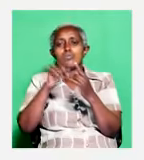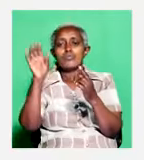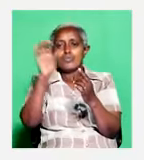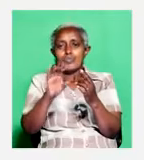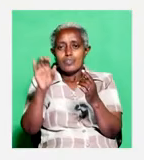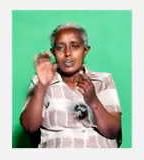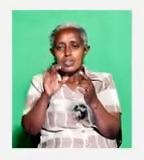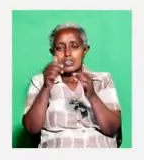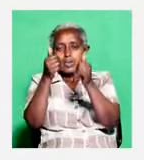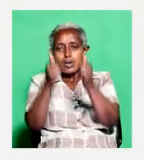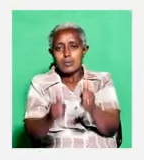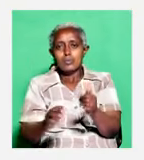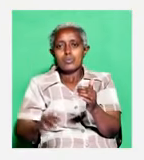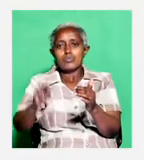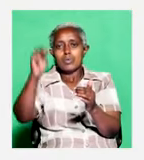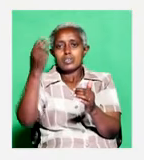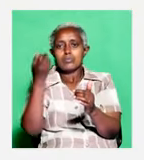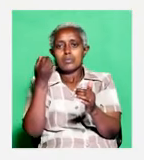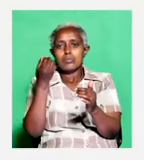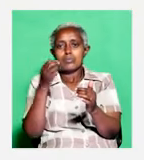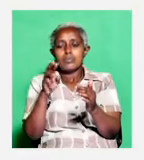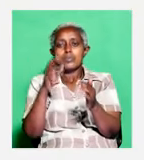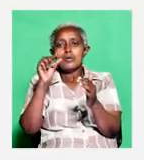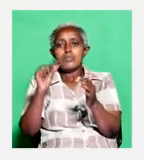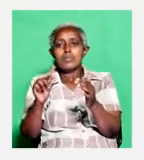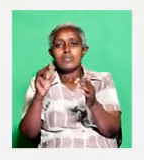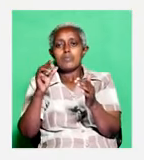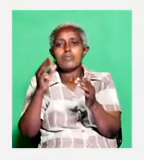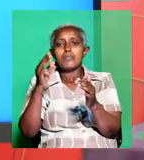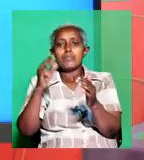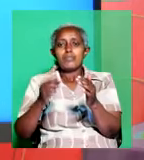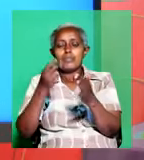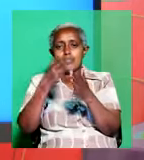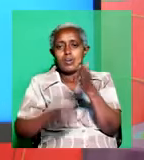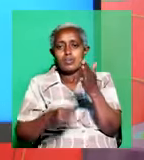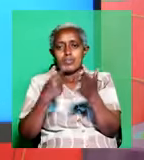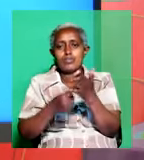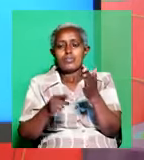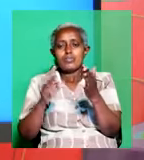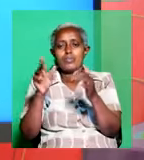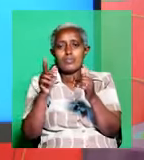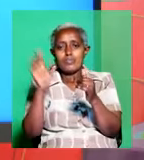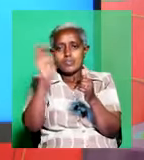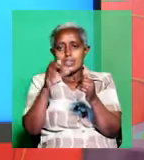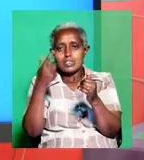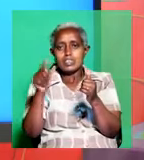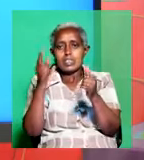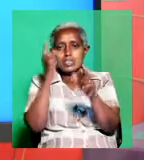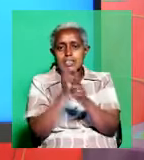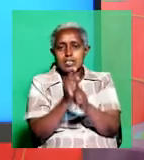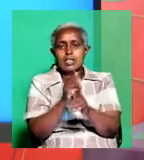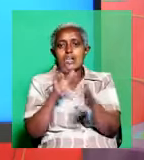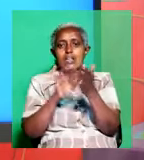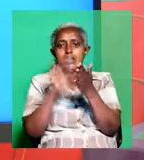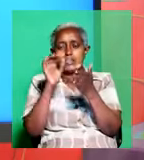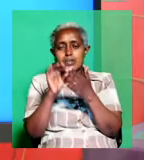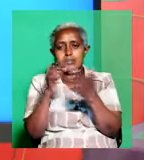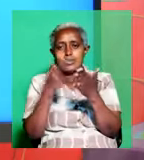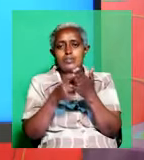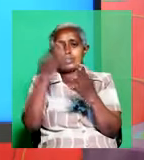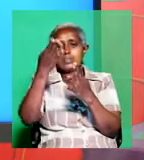find its absolute maximum or minimum values, you need to find first the critical number on